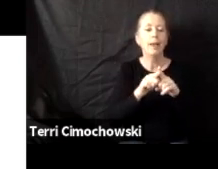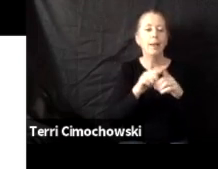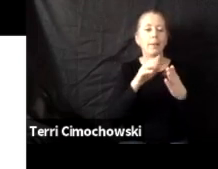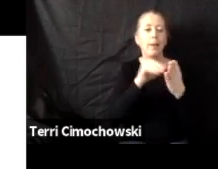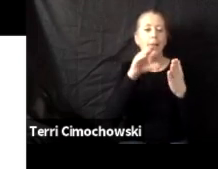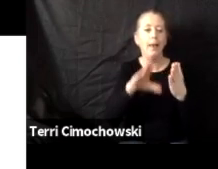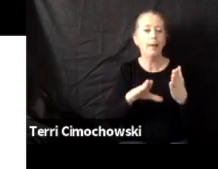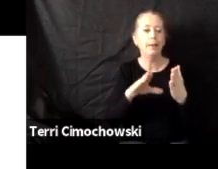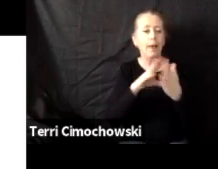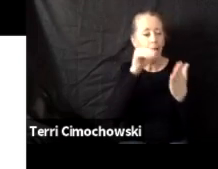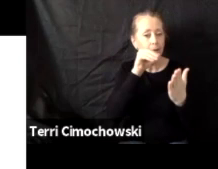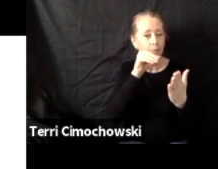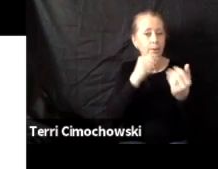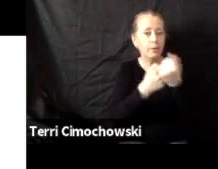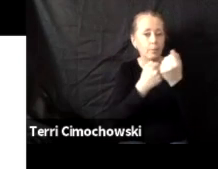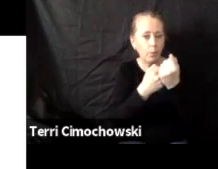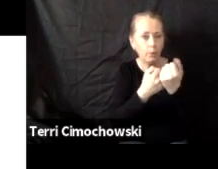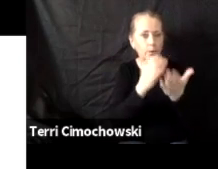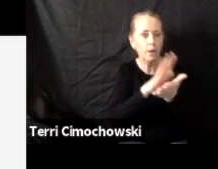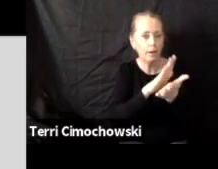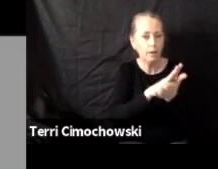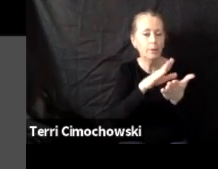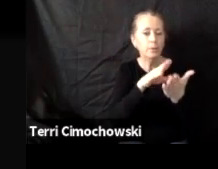be available on 196 Online.